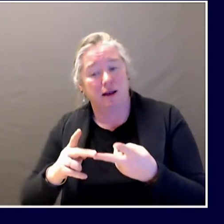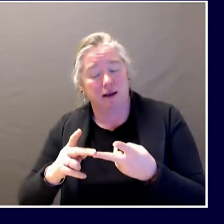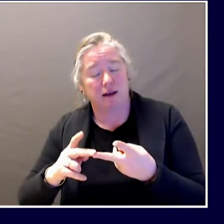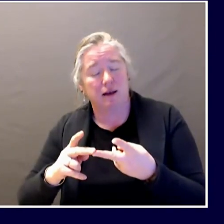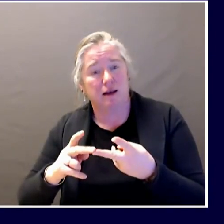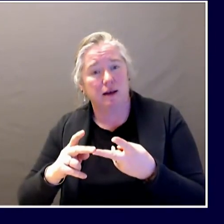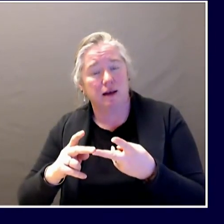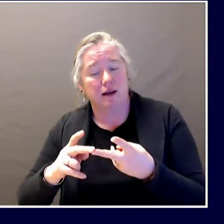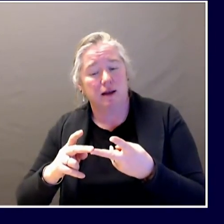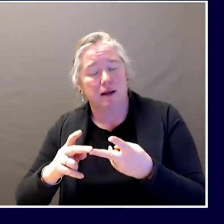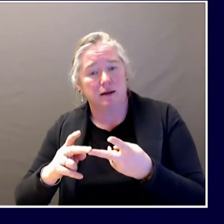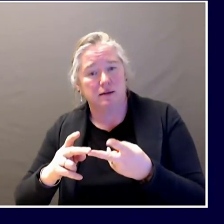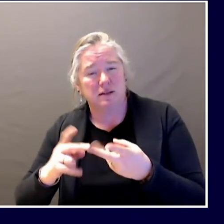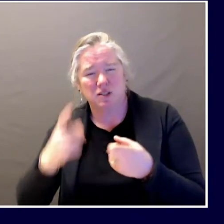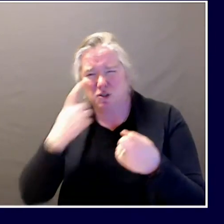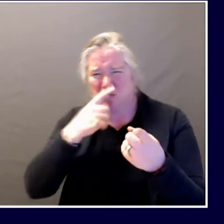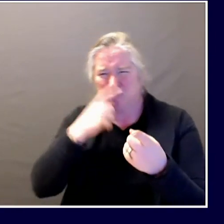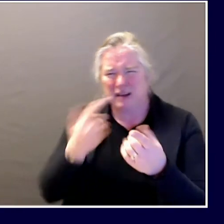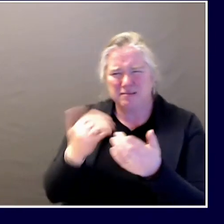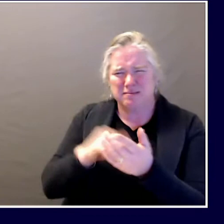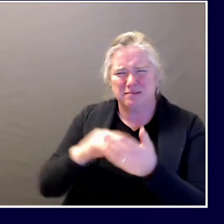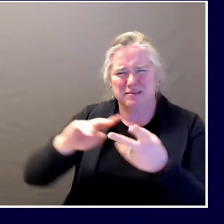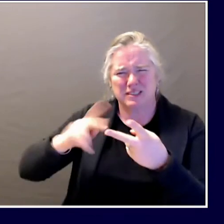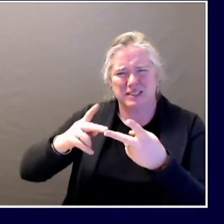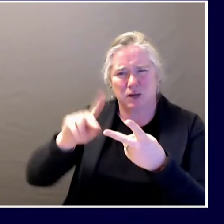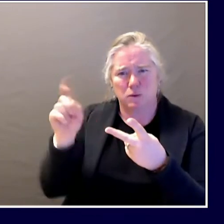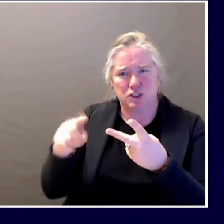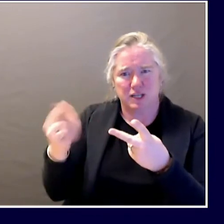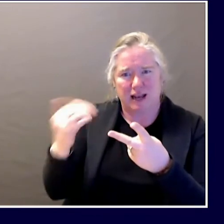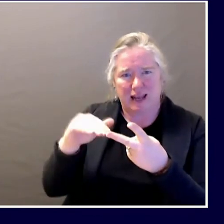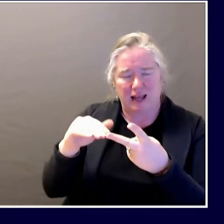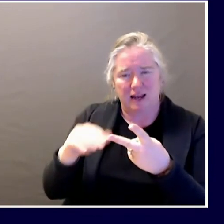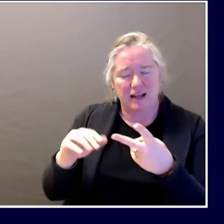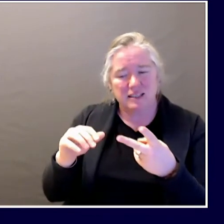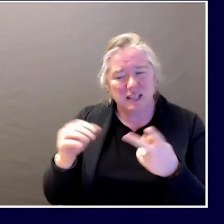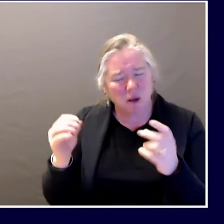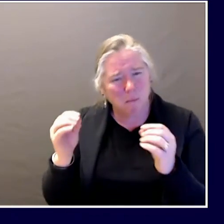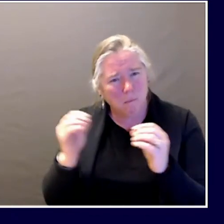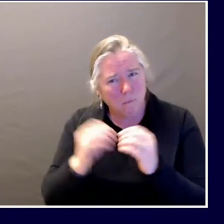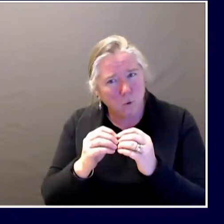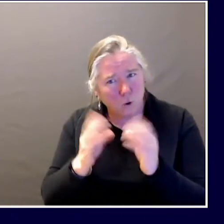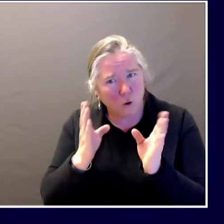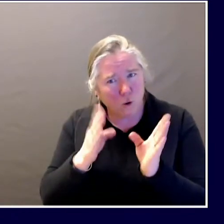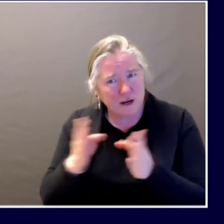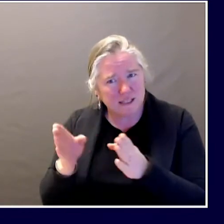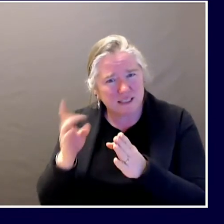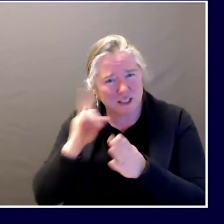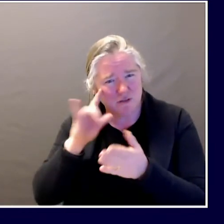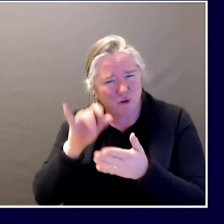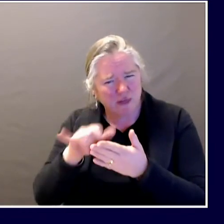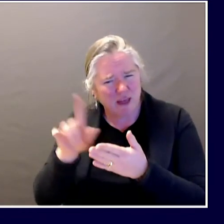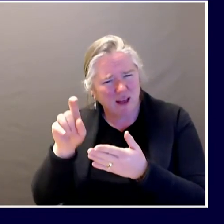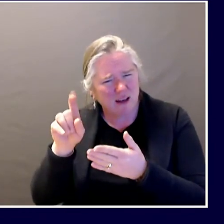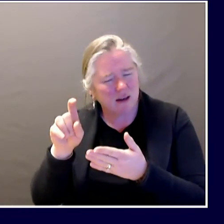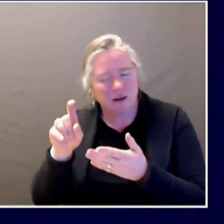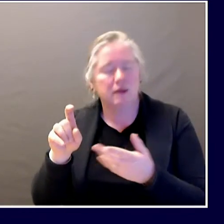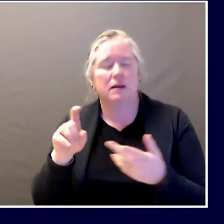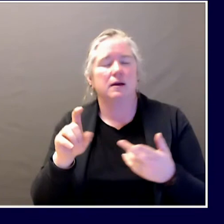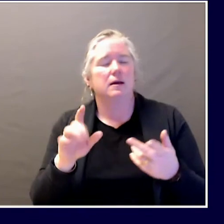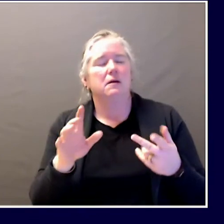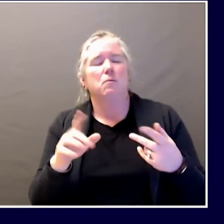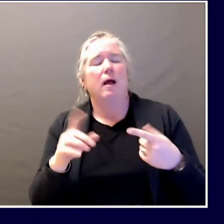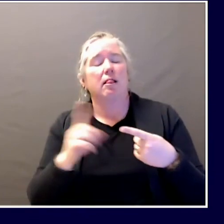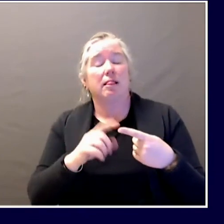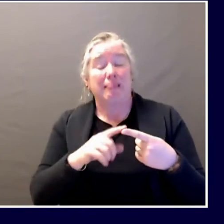Sorry, Chris, could you restate your latter question? Is there any more organization that will go into that? Yeah, sure. I guess I'm just